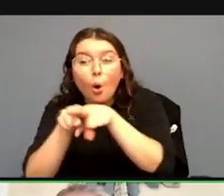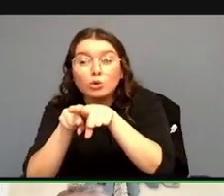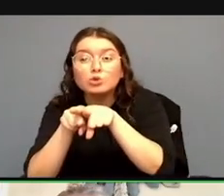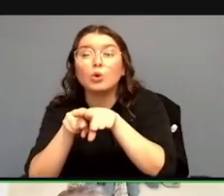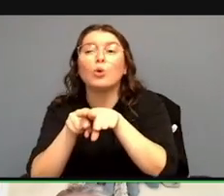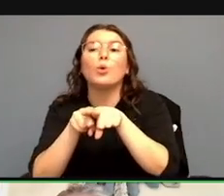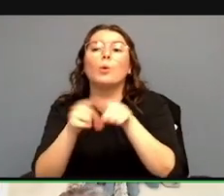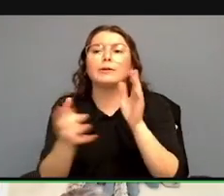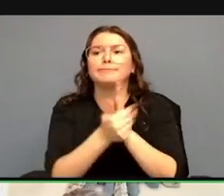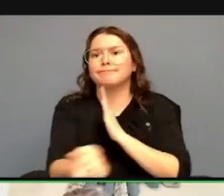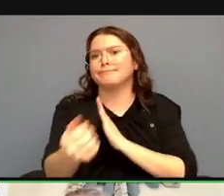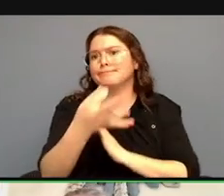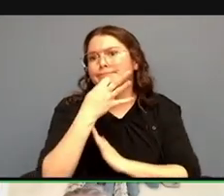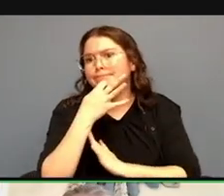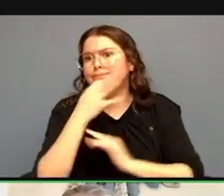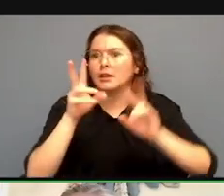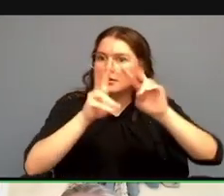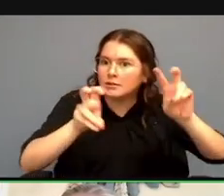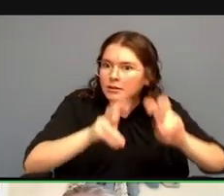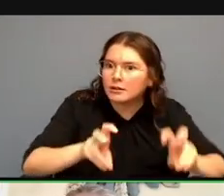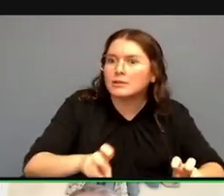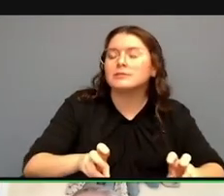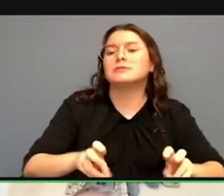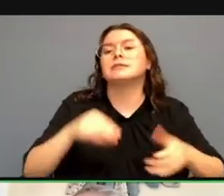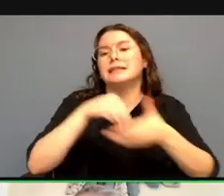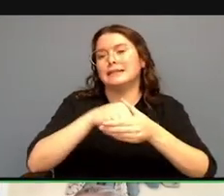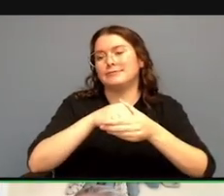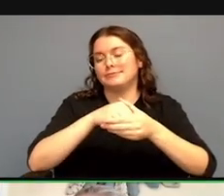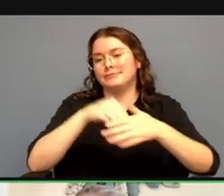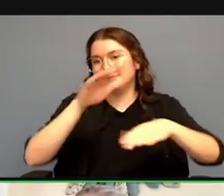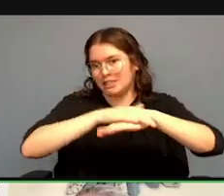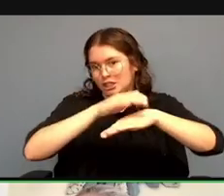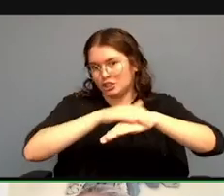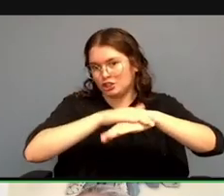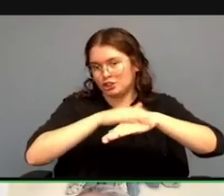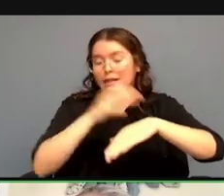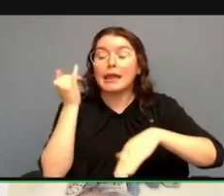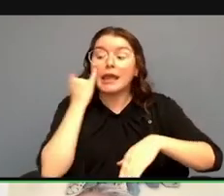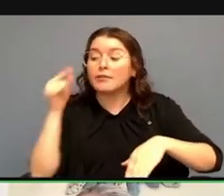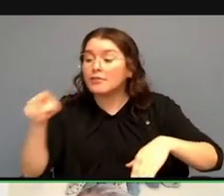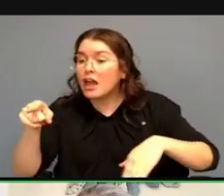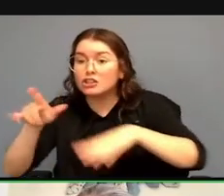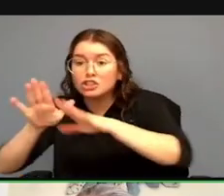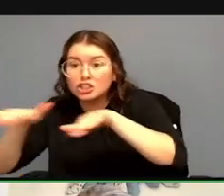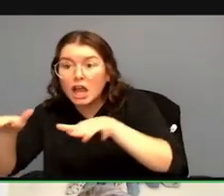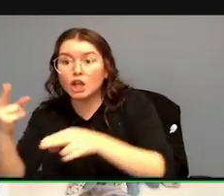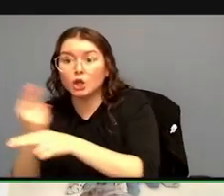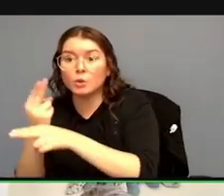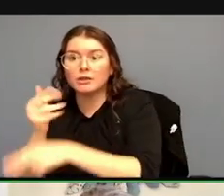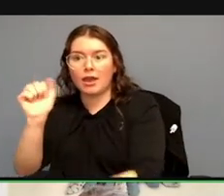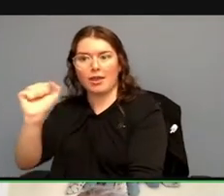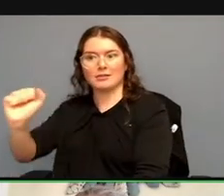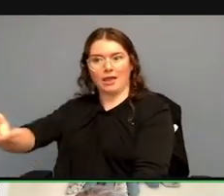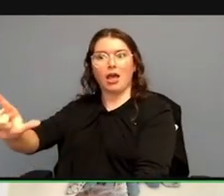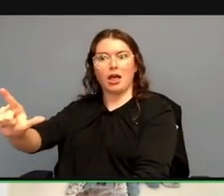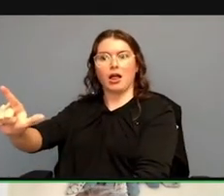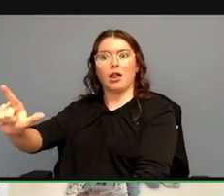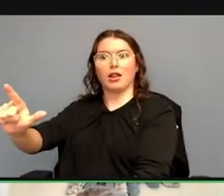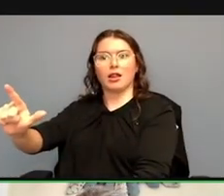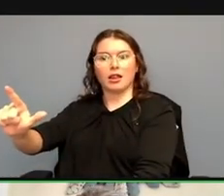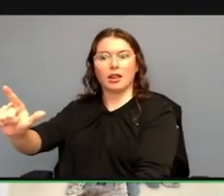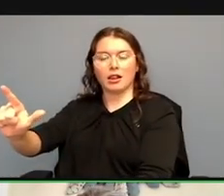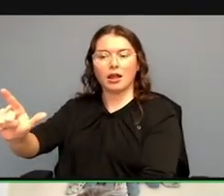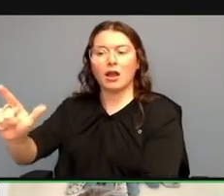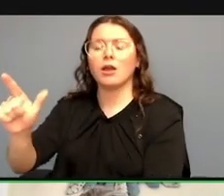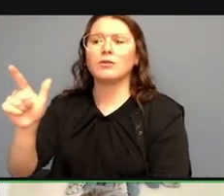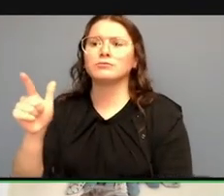in administering tests in English. If that child uses American Sign Language, the